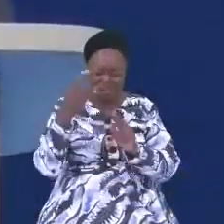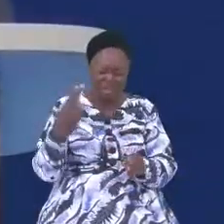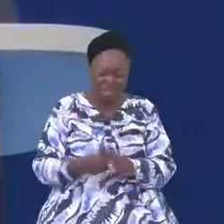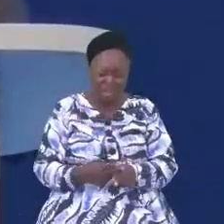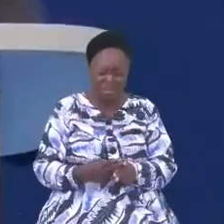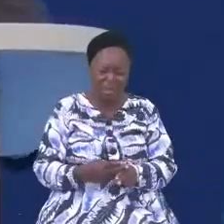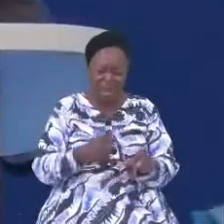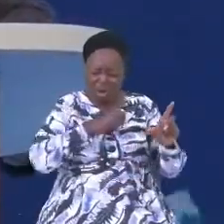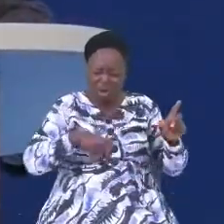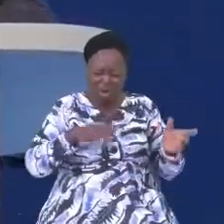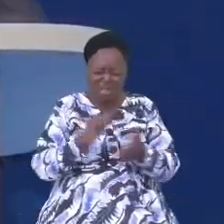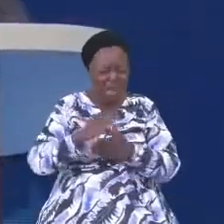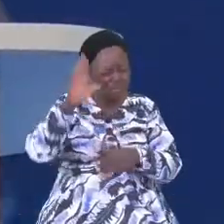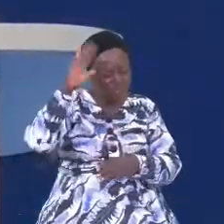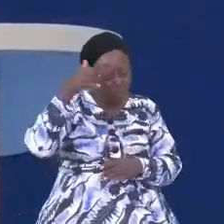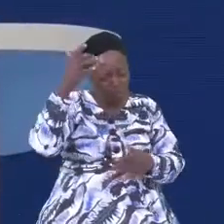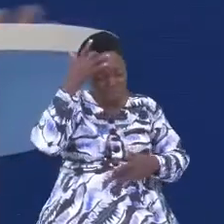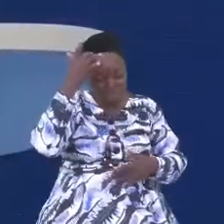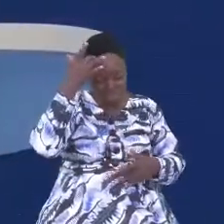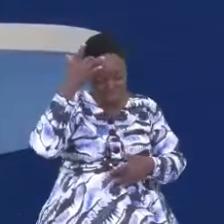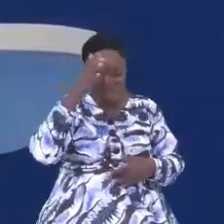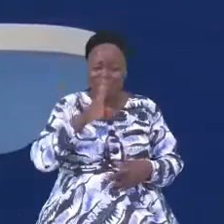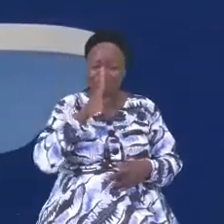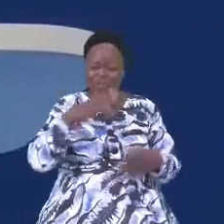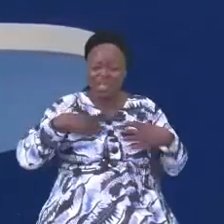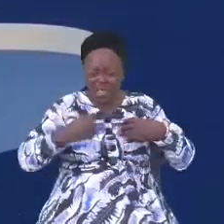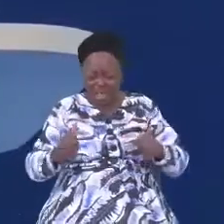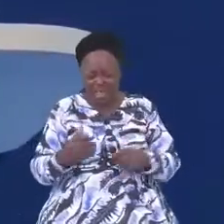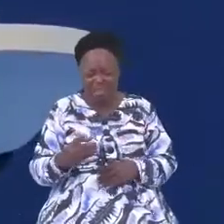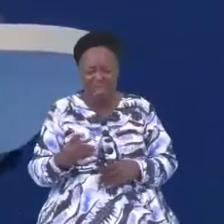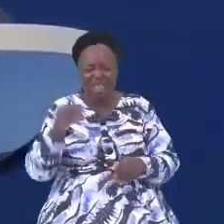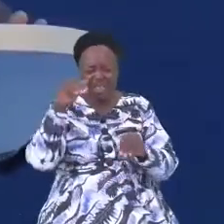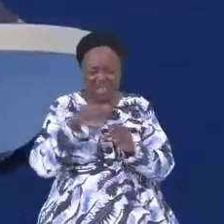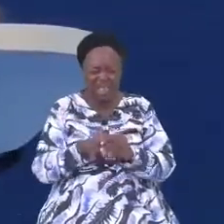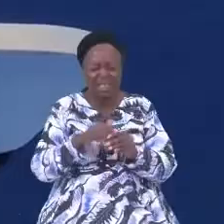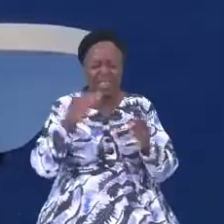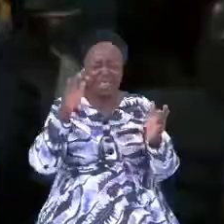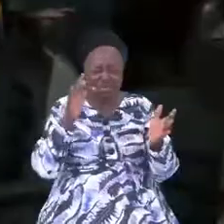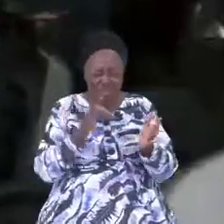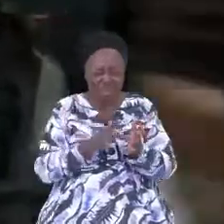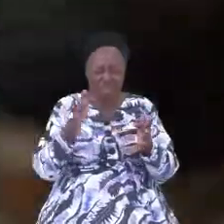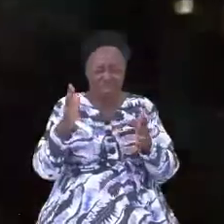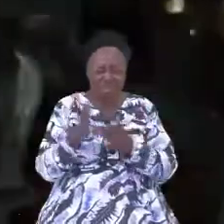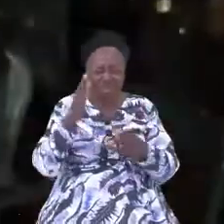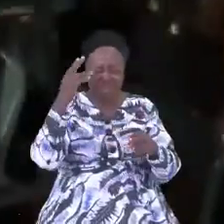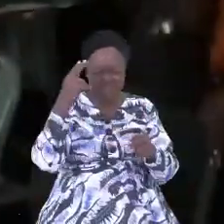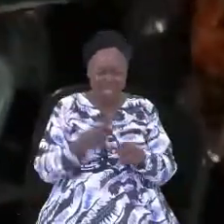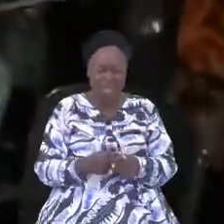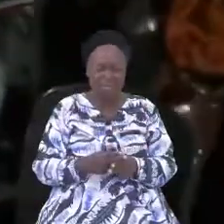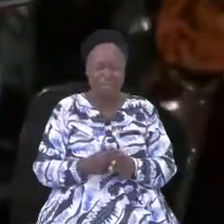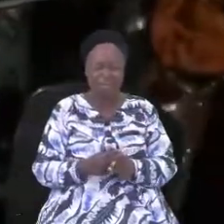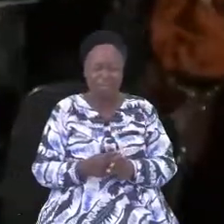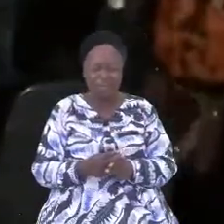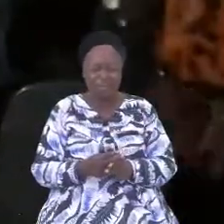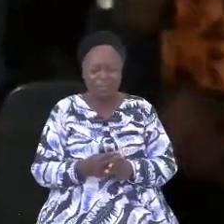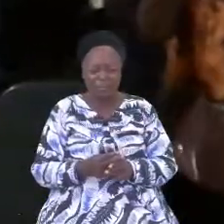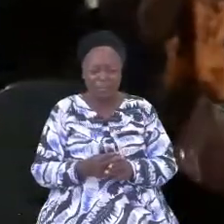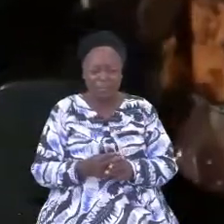that incurable disease be healed in Jesus' name.